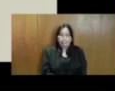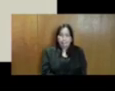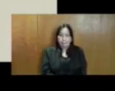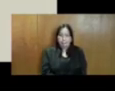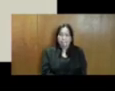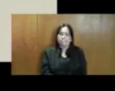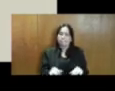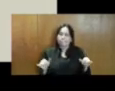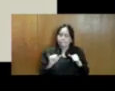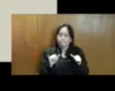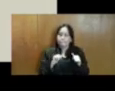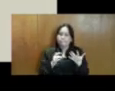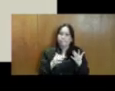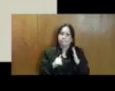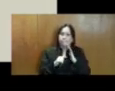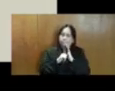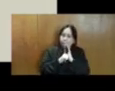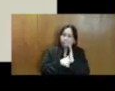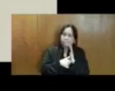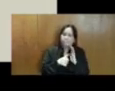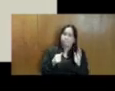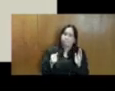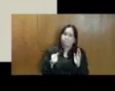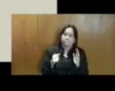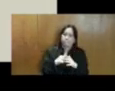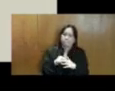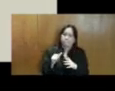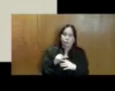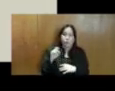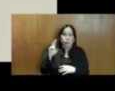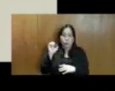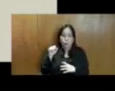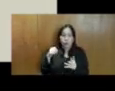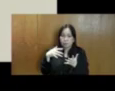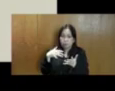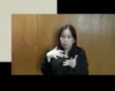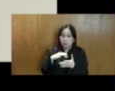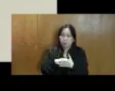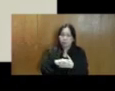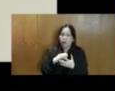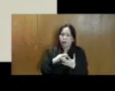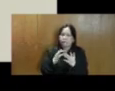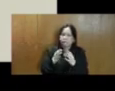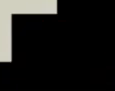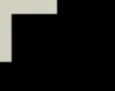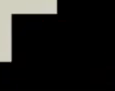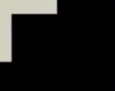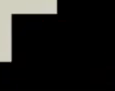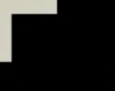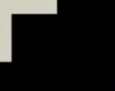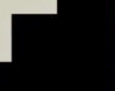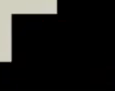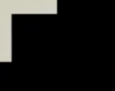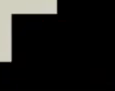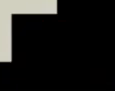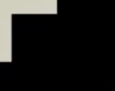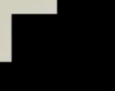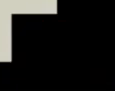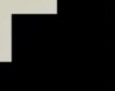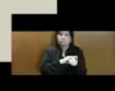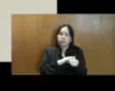There's also significant variation. This is, again, a U.S. study. So we see significant variation by state in who is transitioning to these green